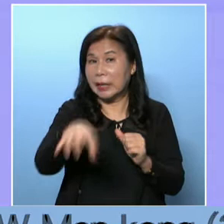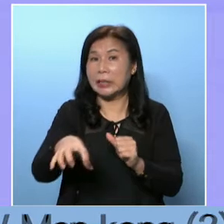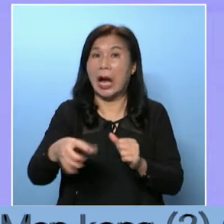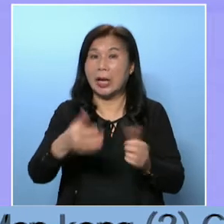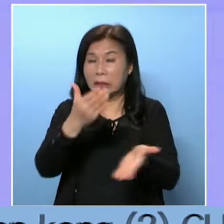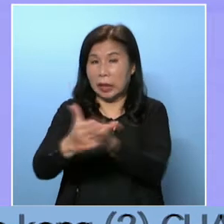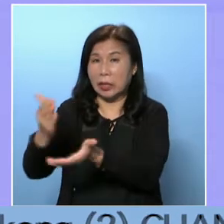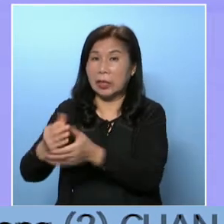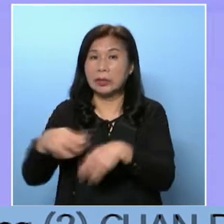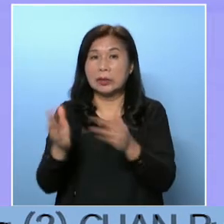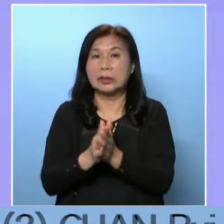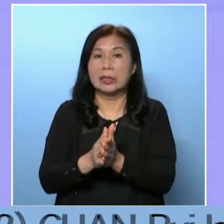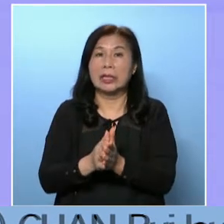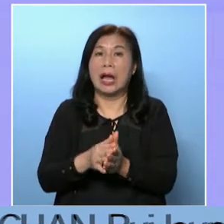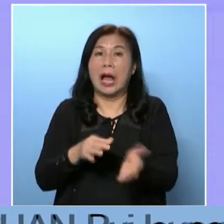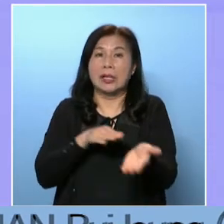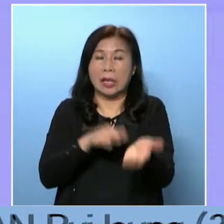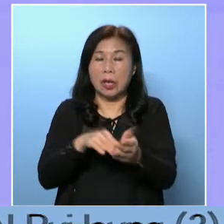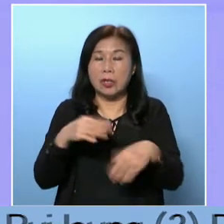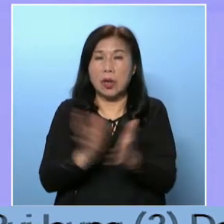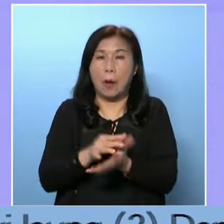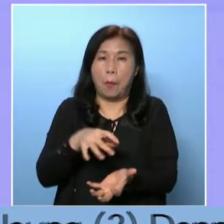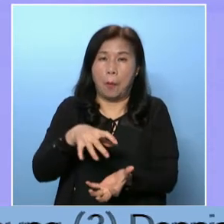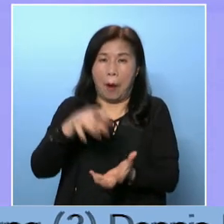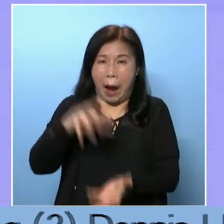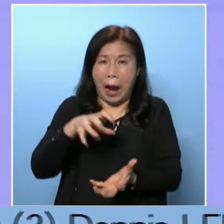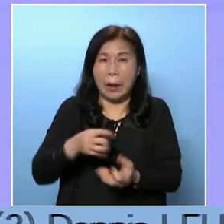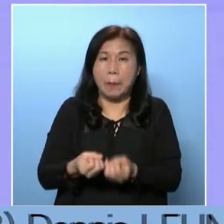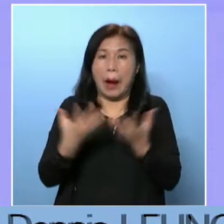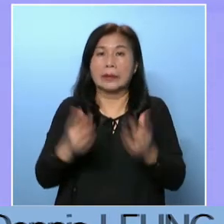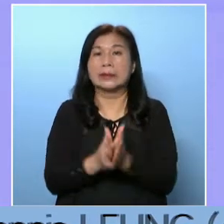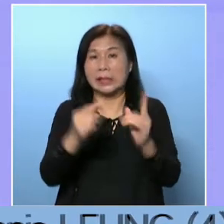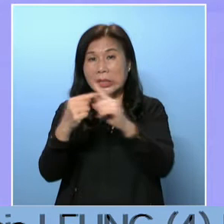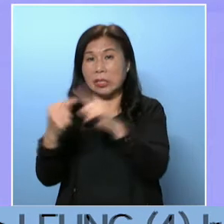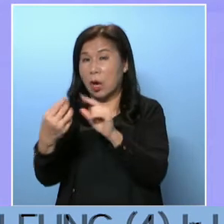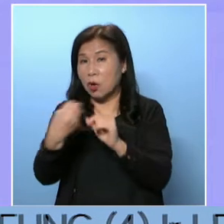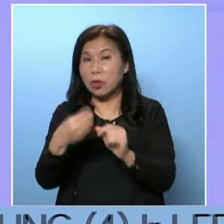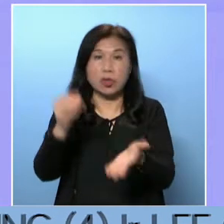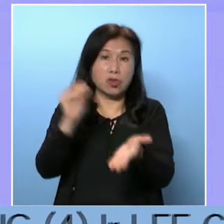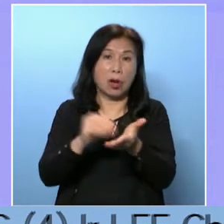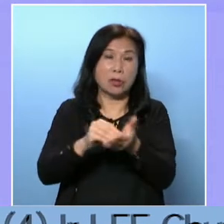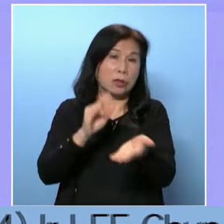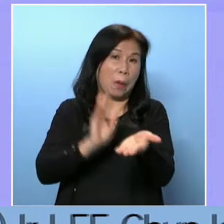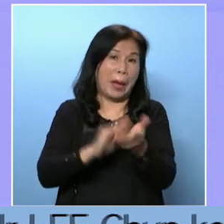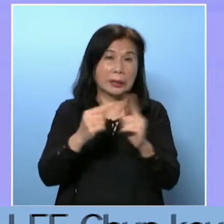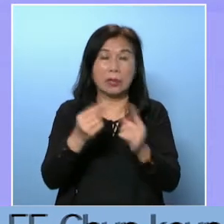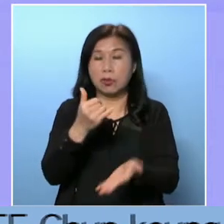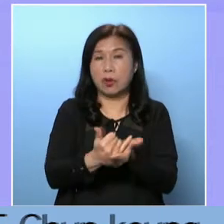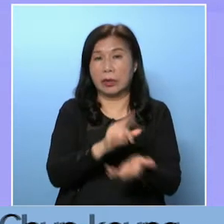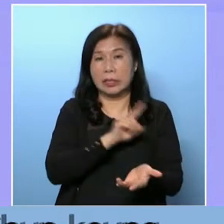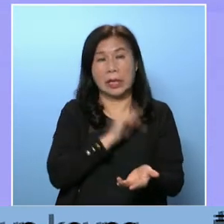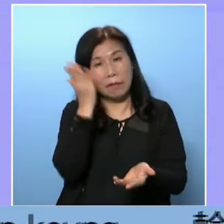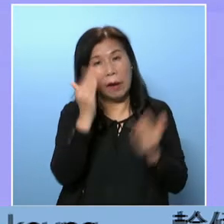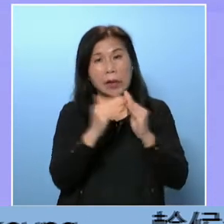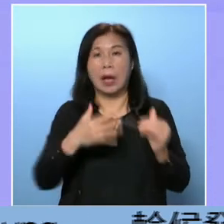to increase the number of isolation facilities, and our healthcare system is at